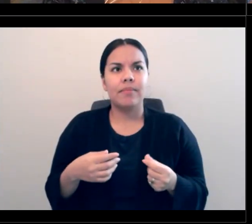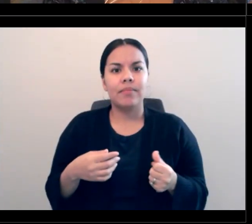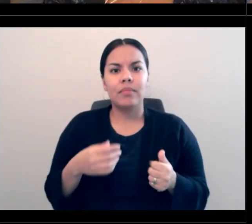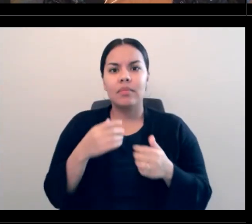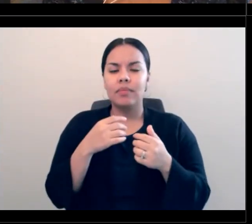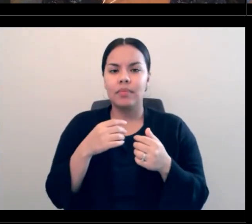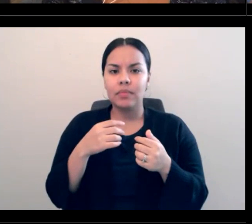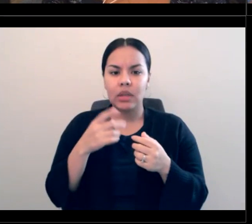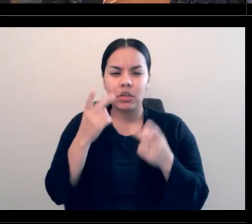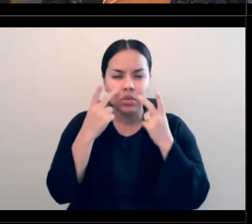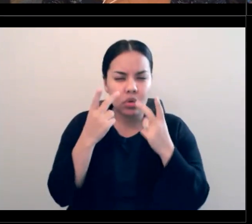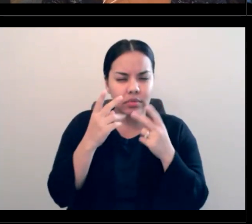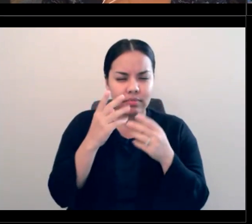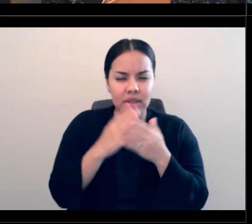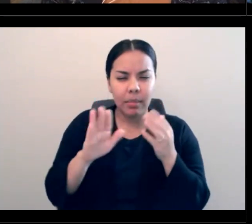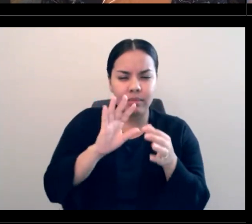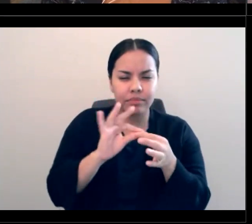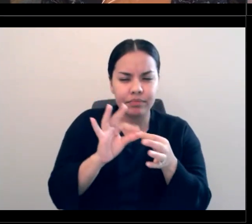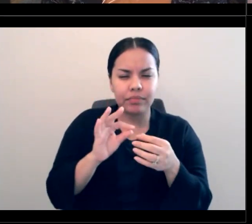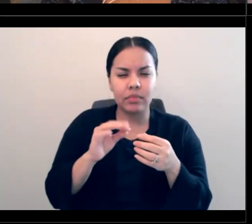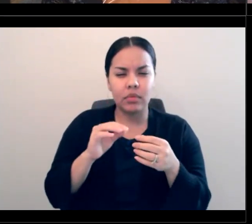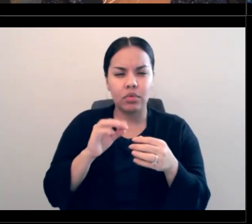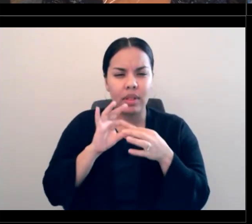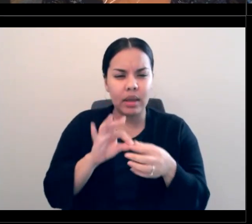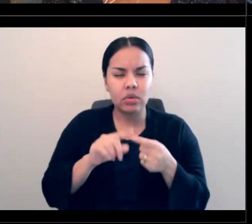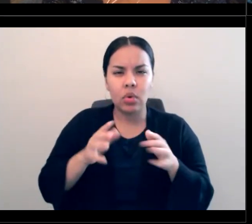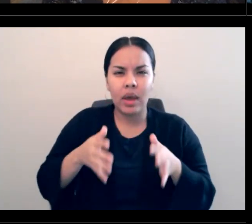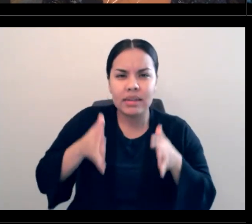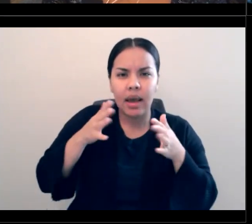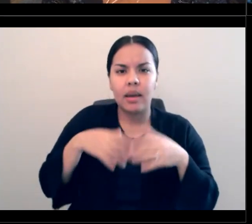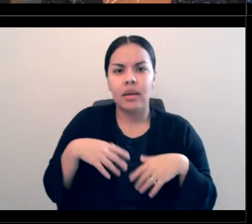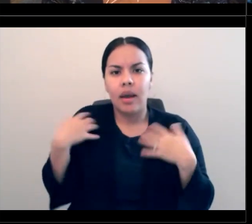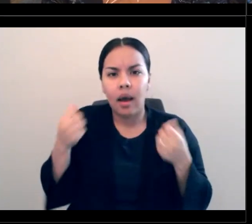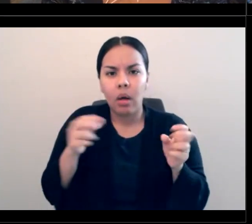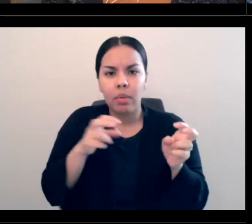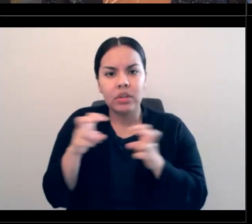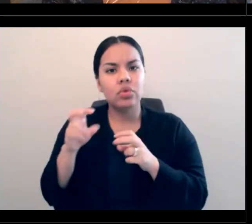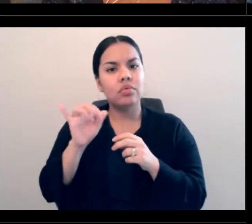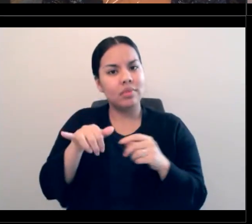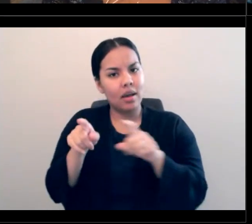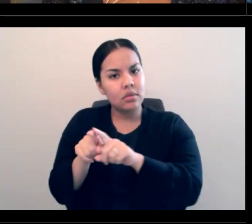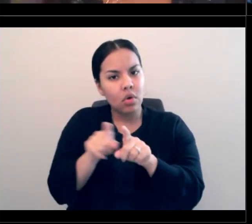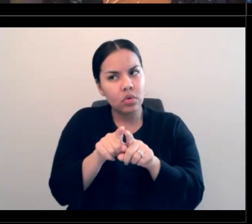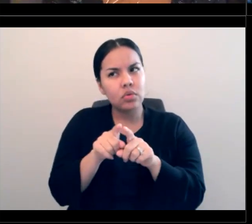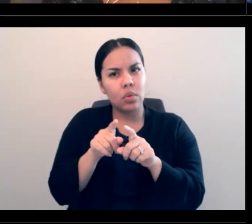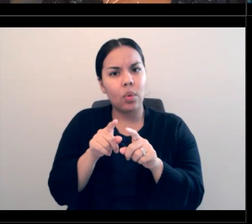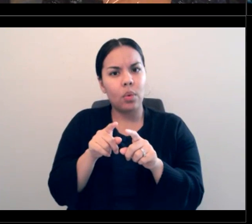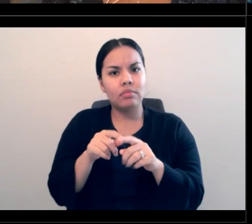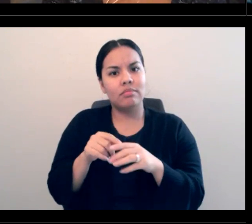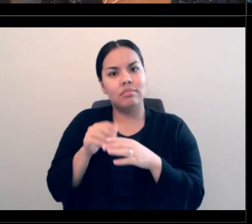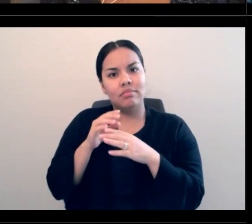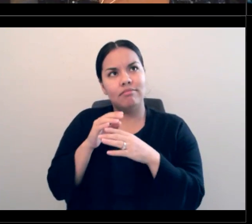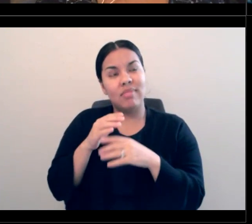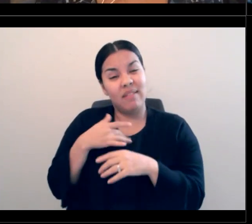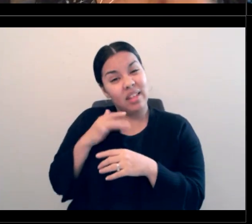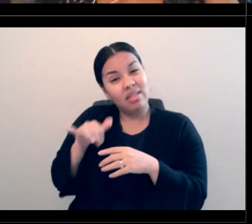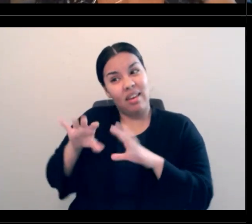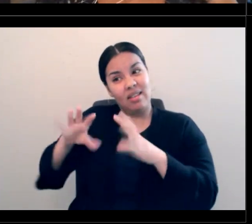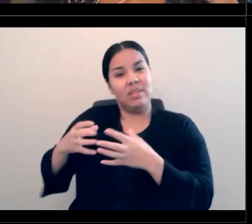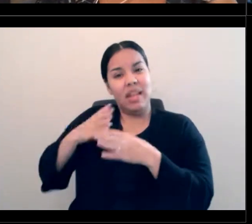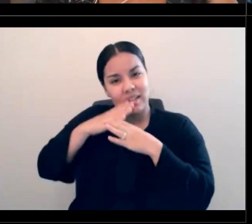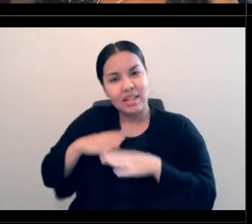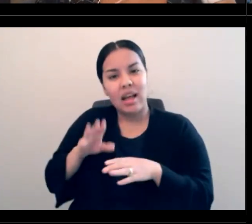about, like dealing with anxiety issues and health issues, that's also been, a silent minority that I've now connected myself to.